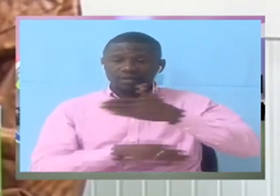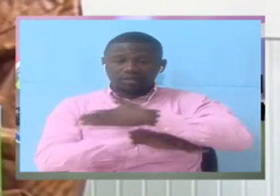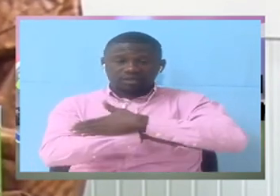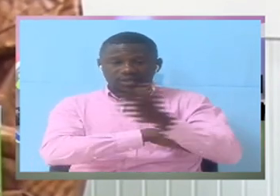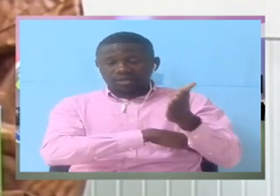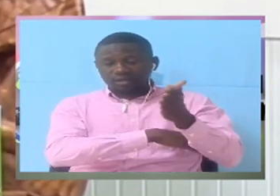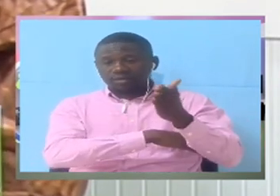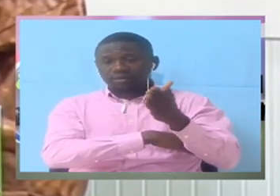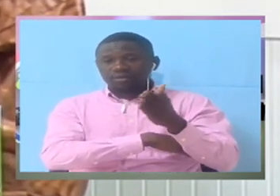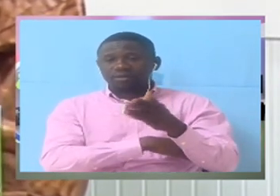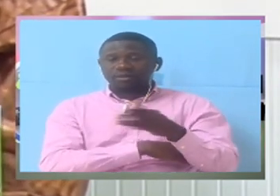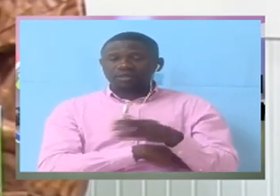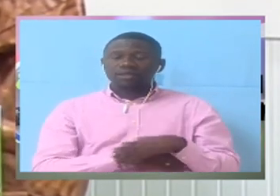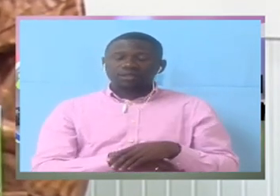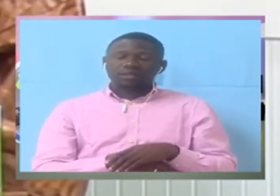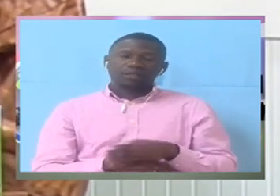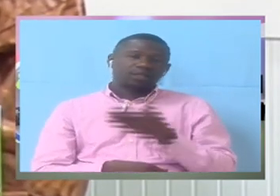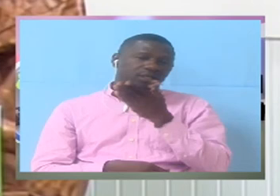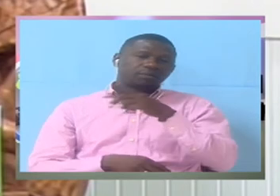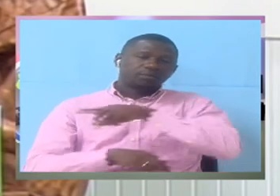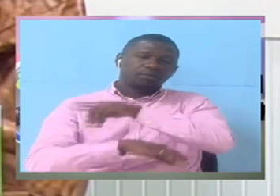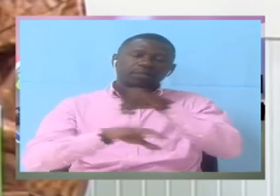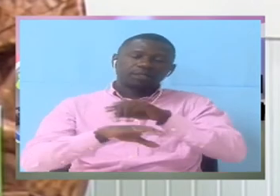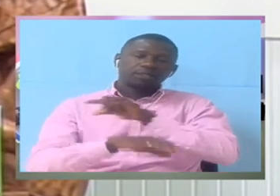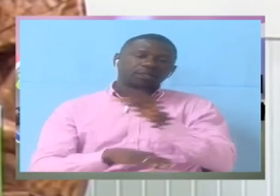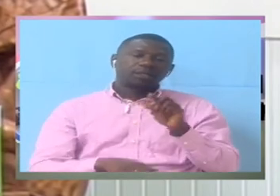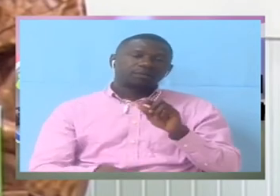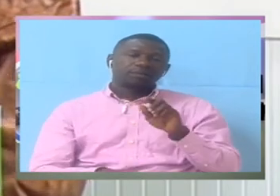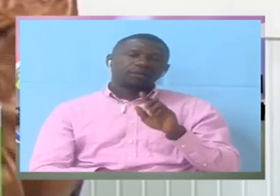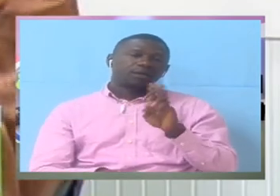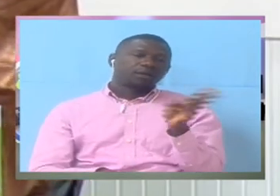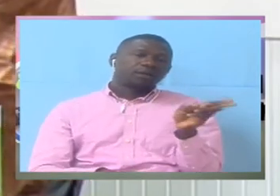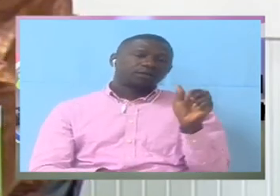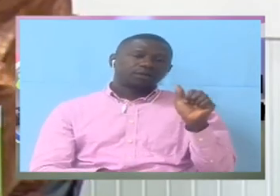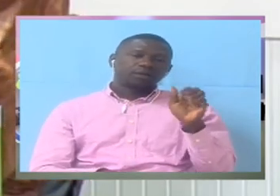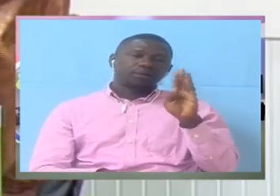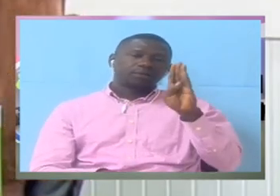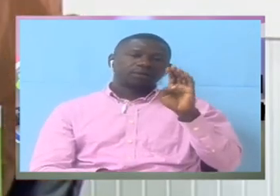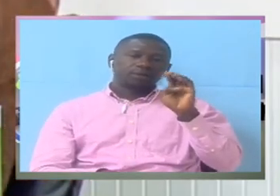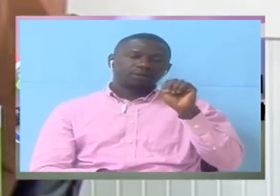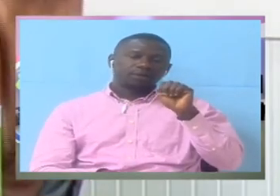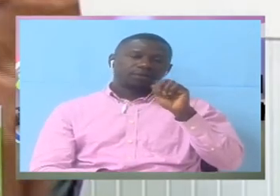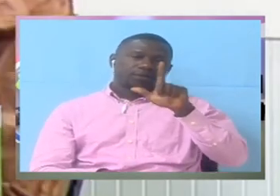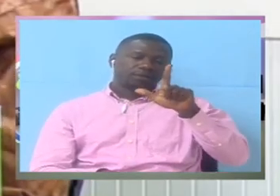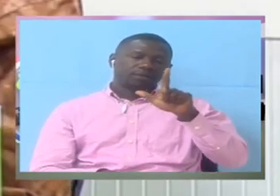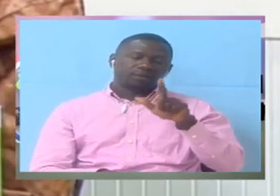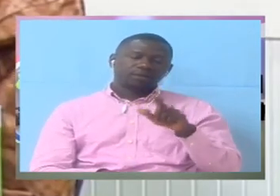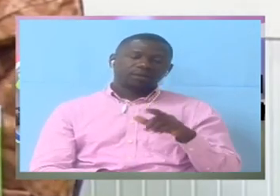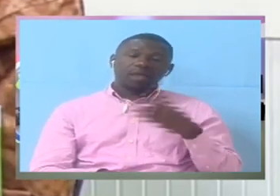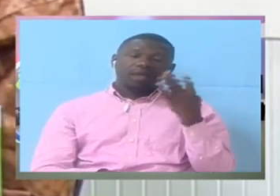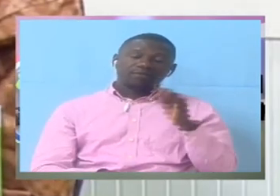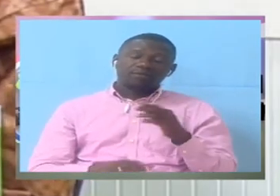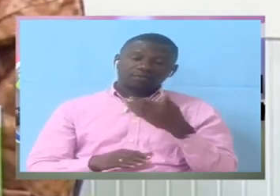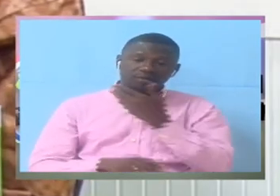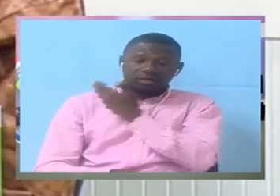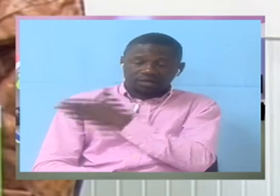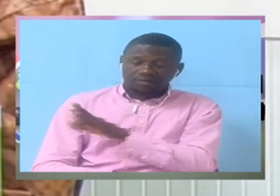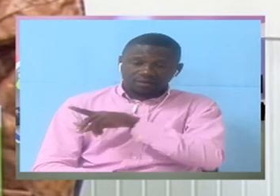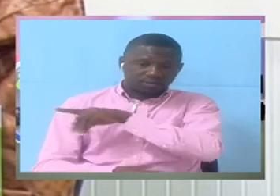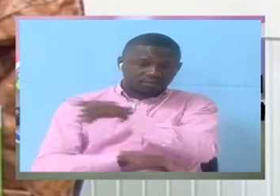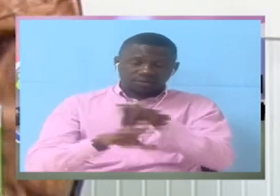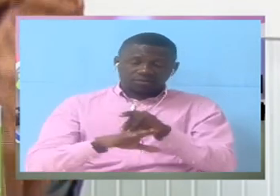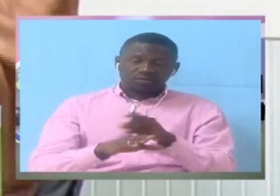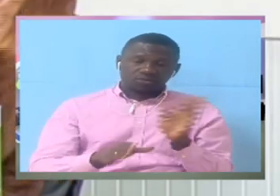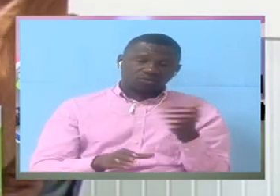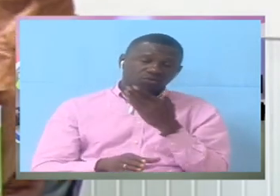Obe Habel. Is at a place called Habel. Nibota jele kata Monrovia. If you leave that place, you